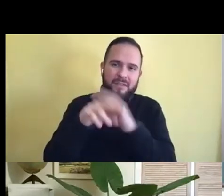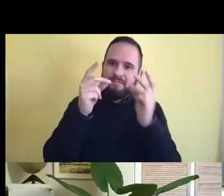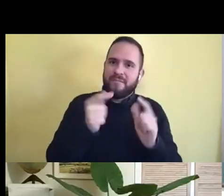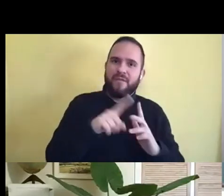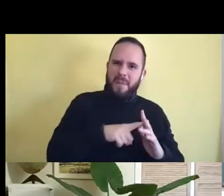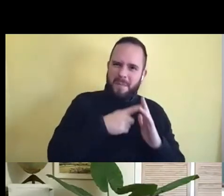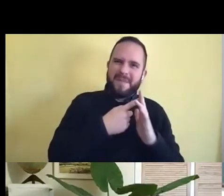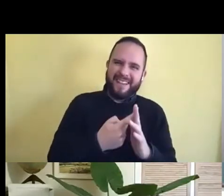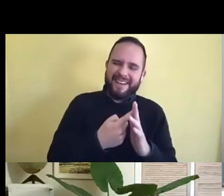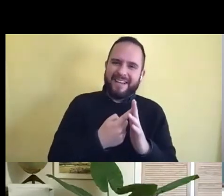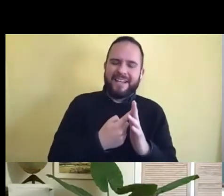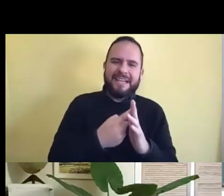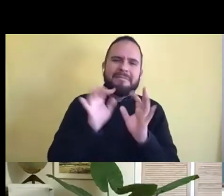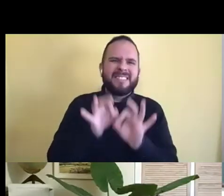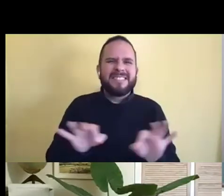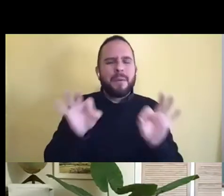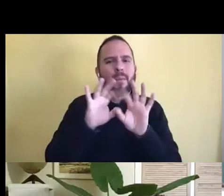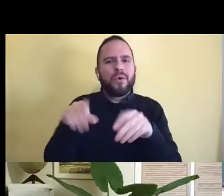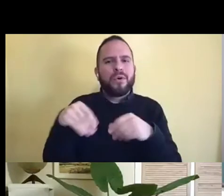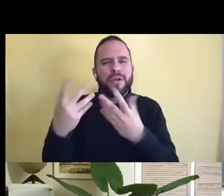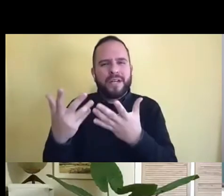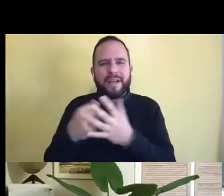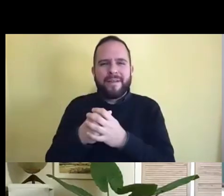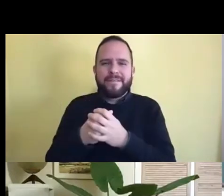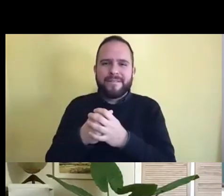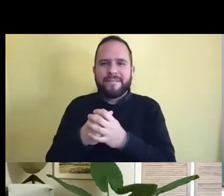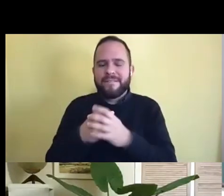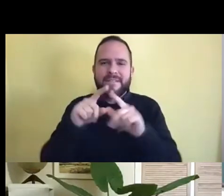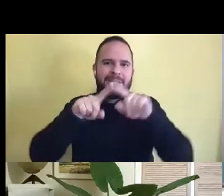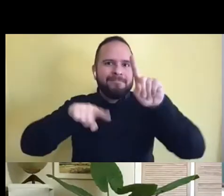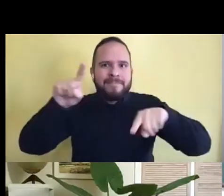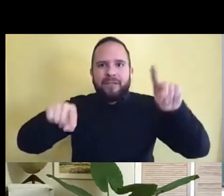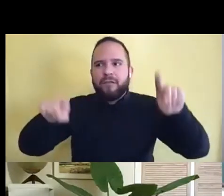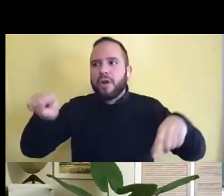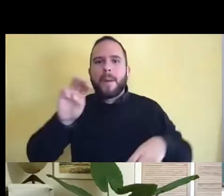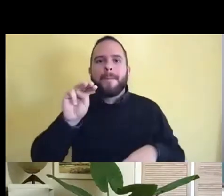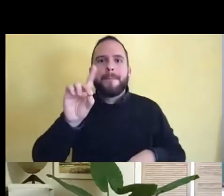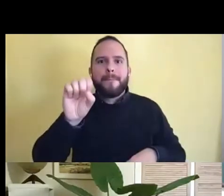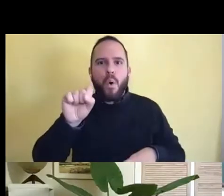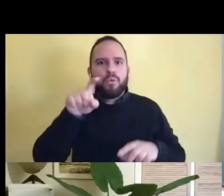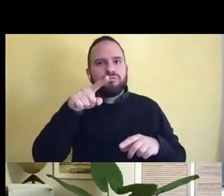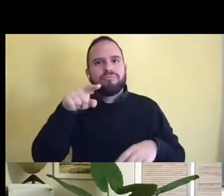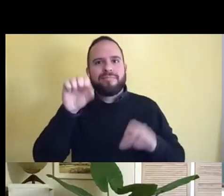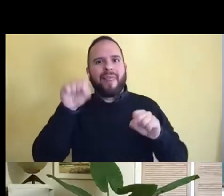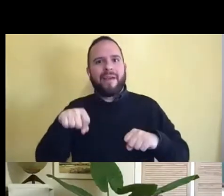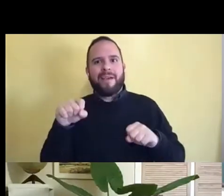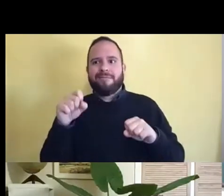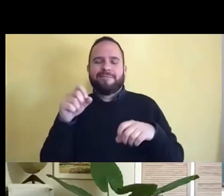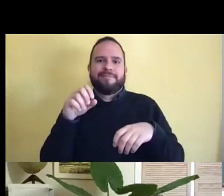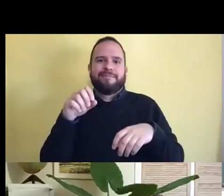to give multiple modes of input. AI has shown us that we can do that. You can